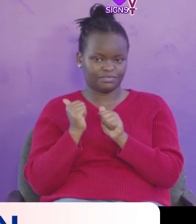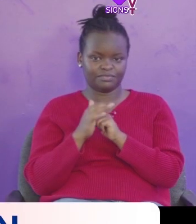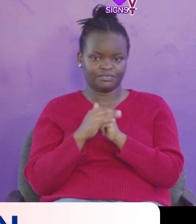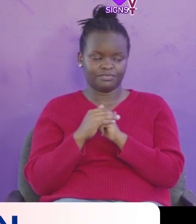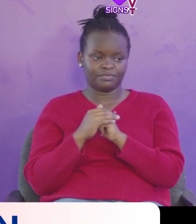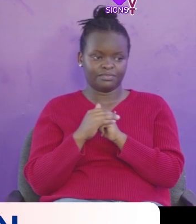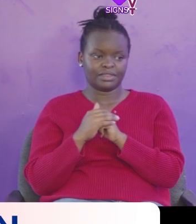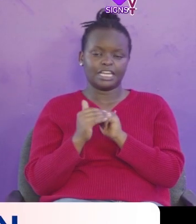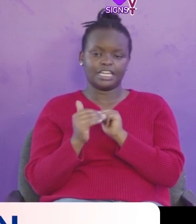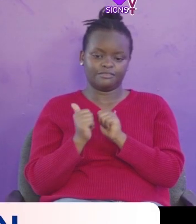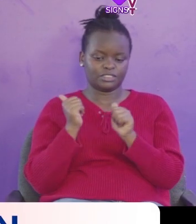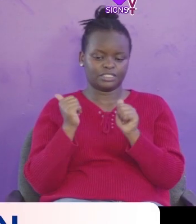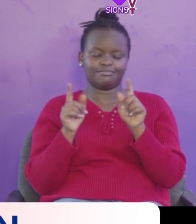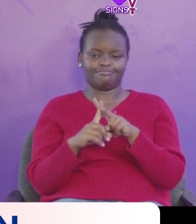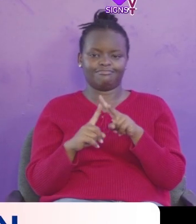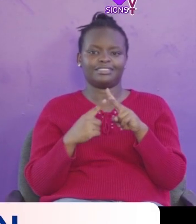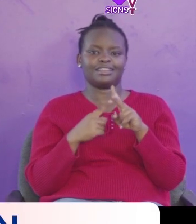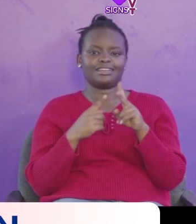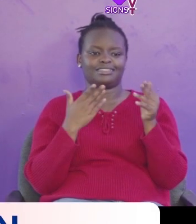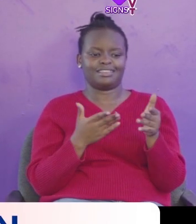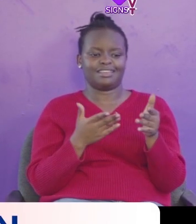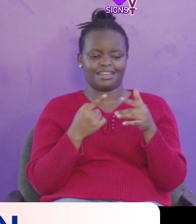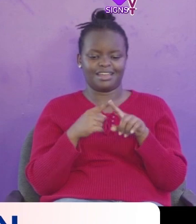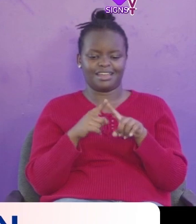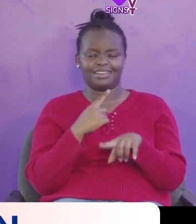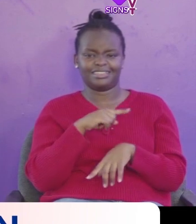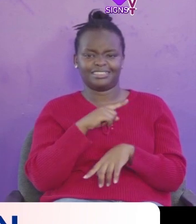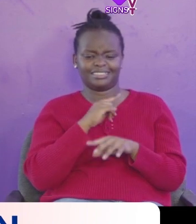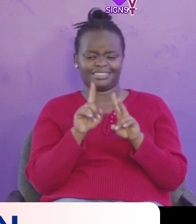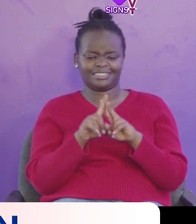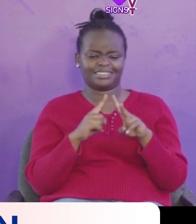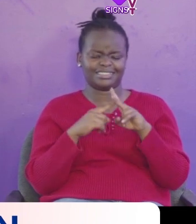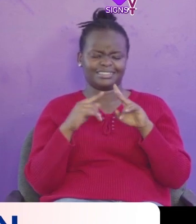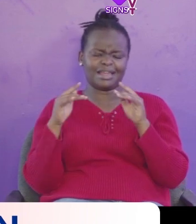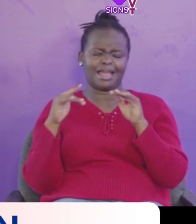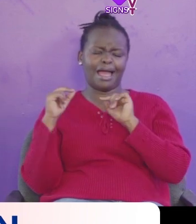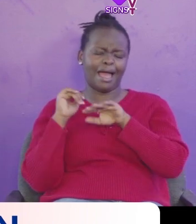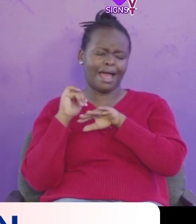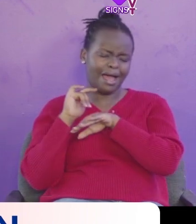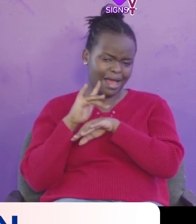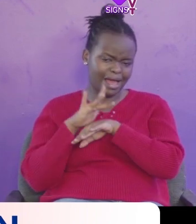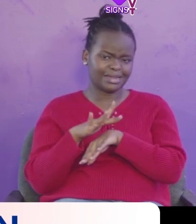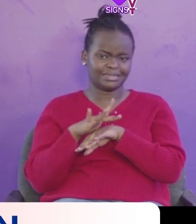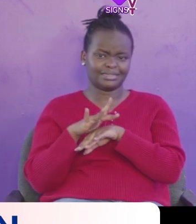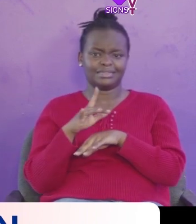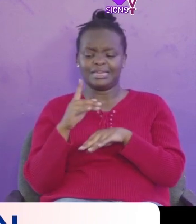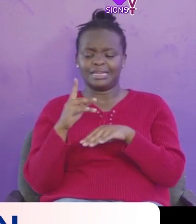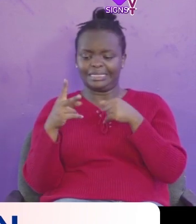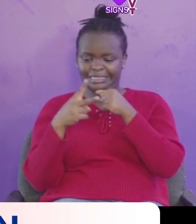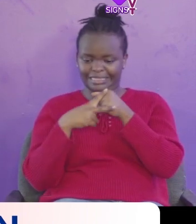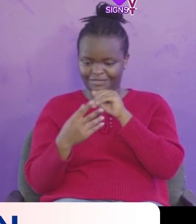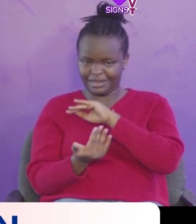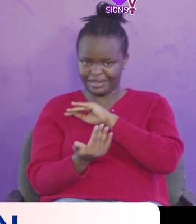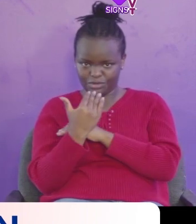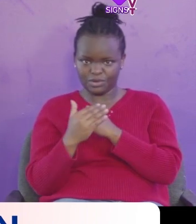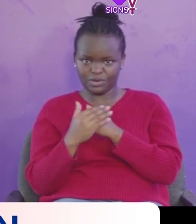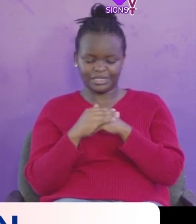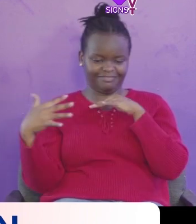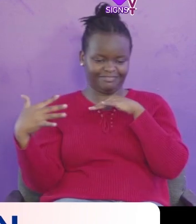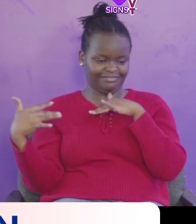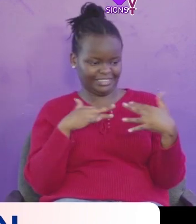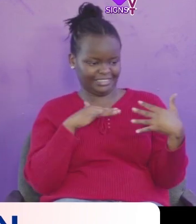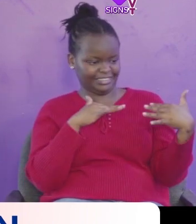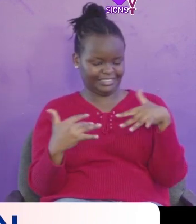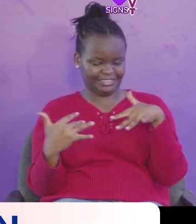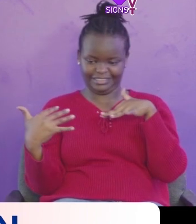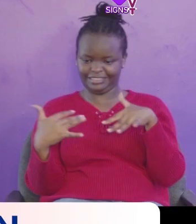resistance ikaanza. Tumeanza kusukumana nao mapema. Masaa moja TV tumeanza kusukumana nao. Haiwezi make.